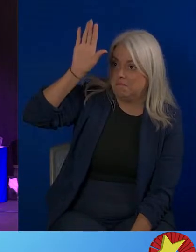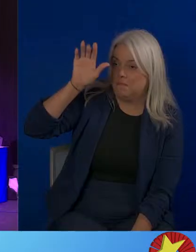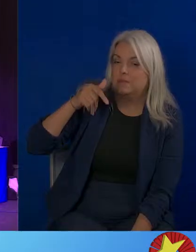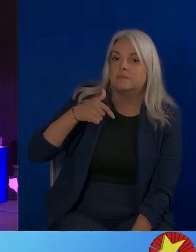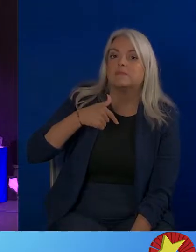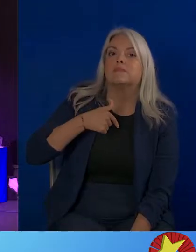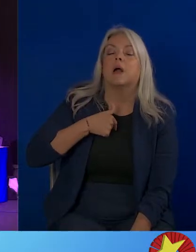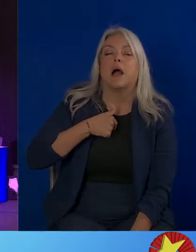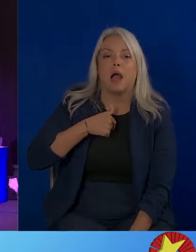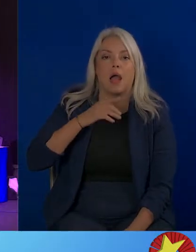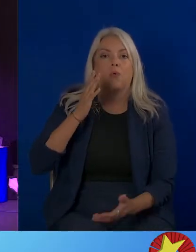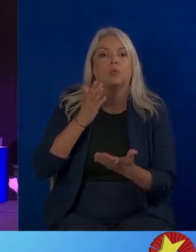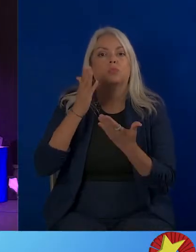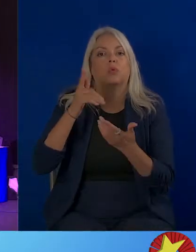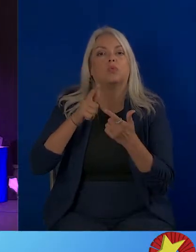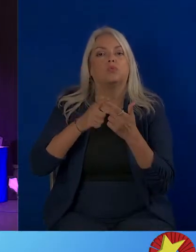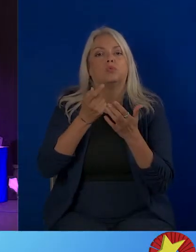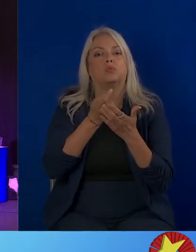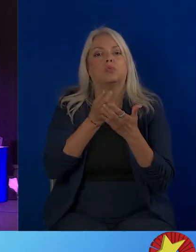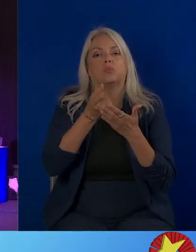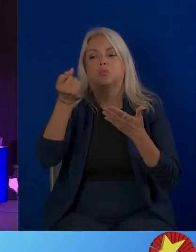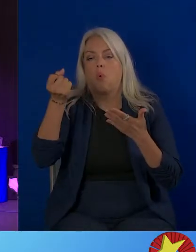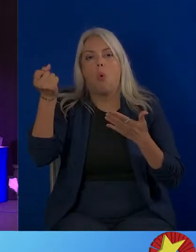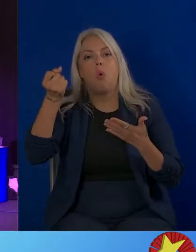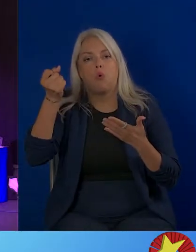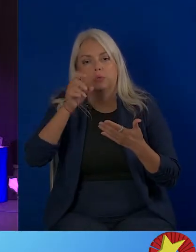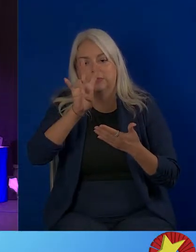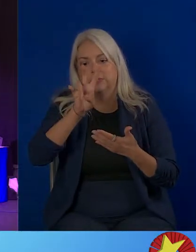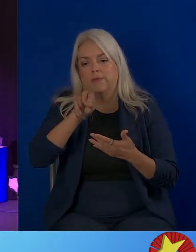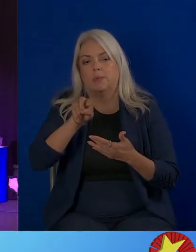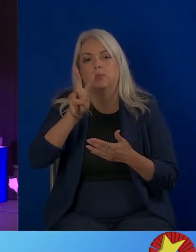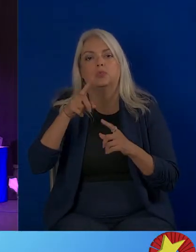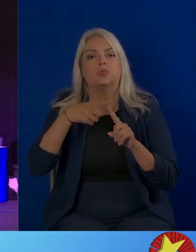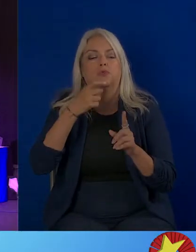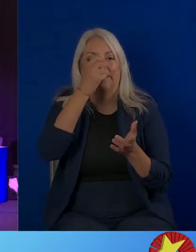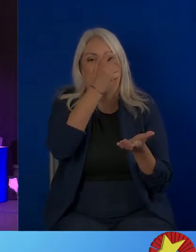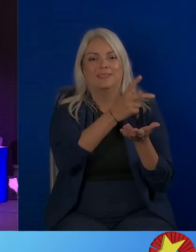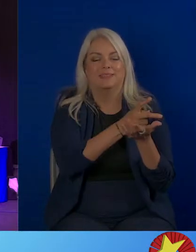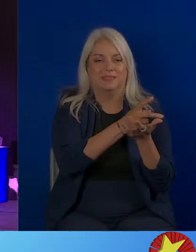to remove 7.2 from the consent agenda.